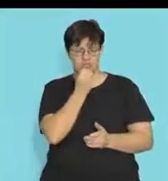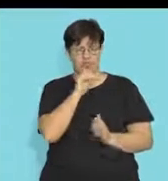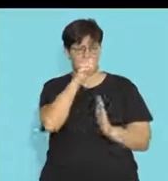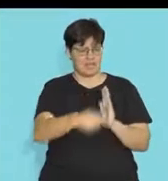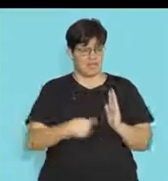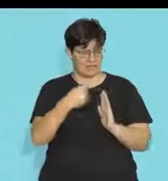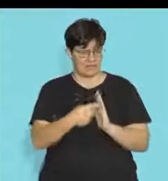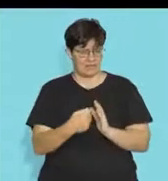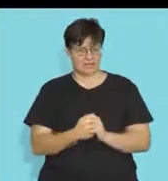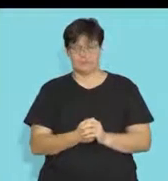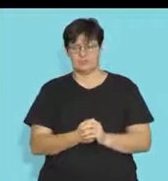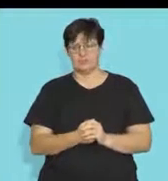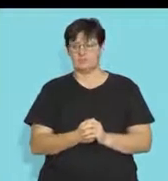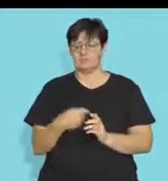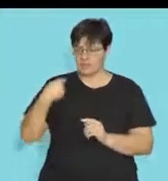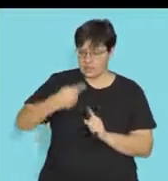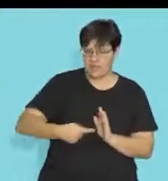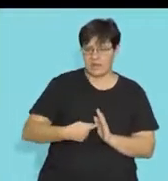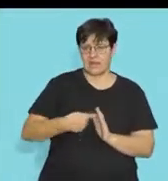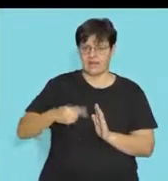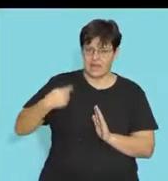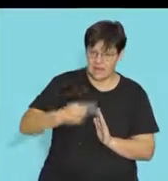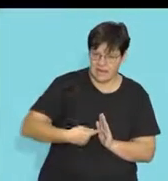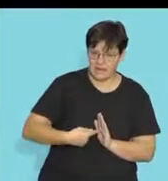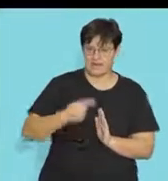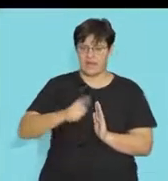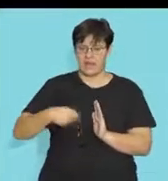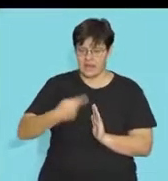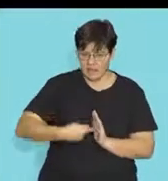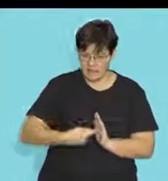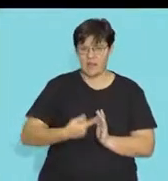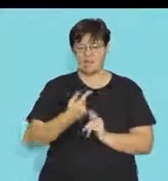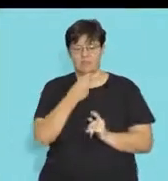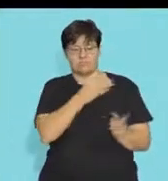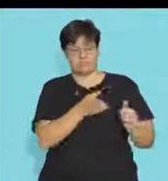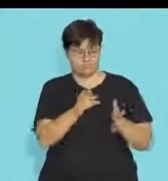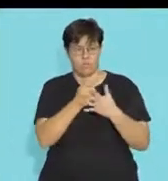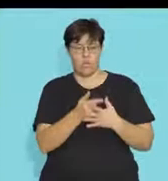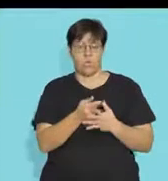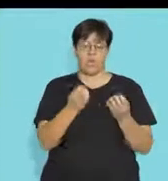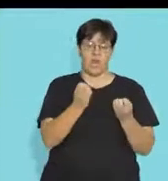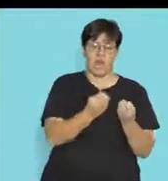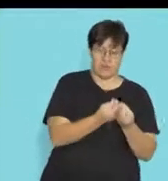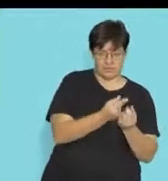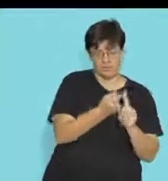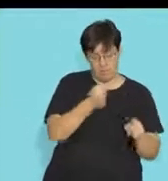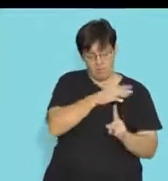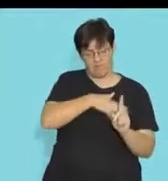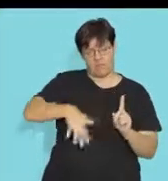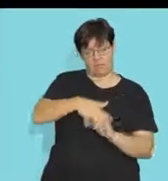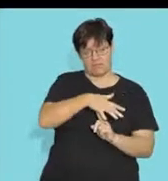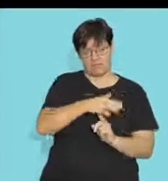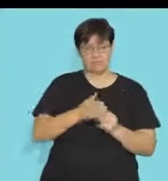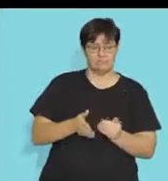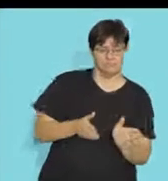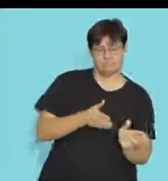mentioned, refers to a repeated pathway of a particular nutrient or element from the environment